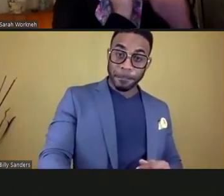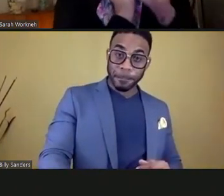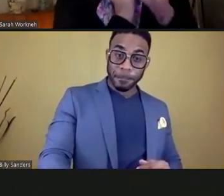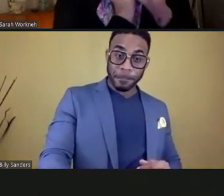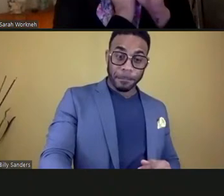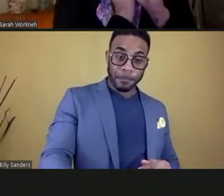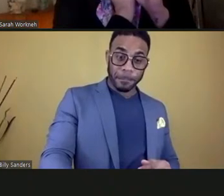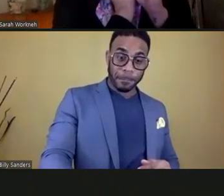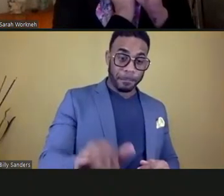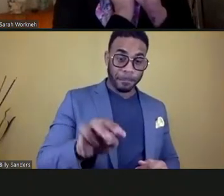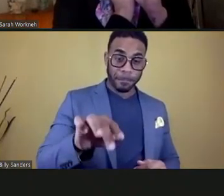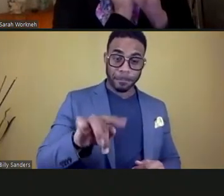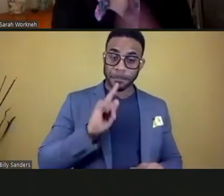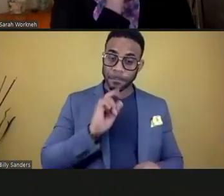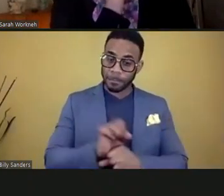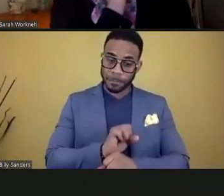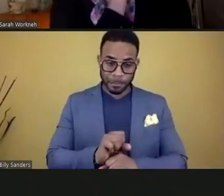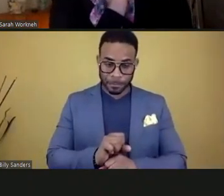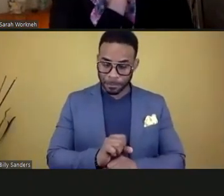MPAC is a really